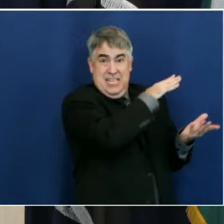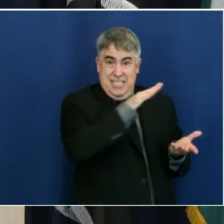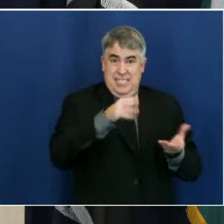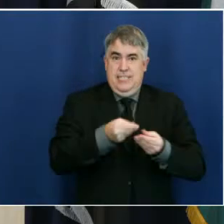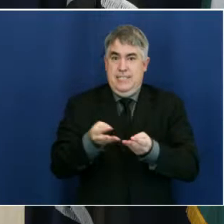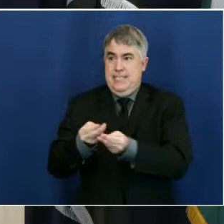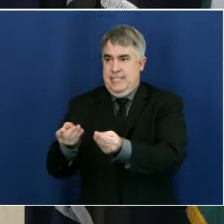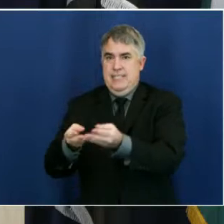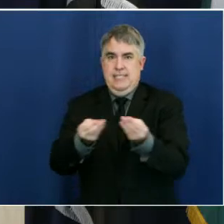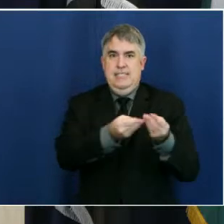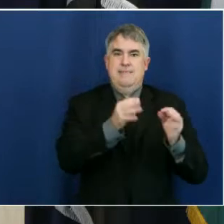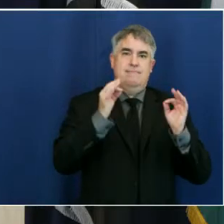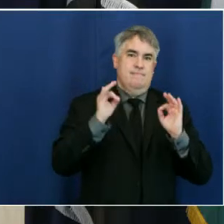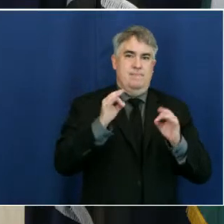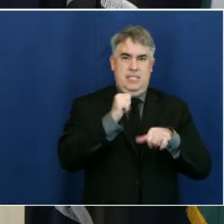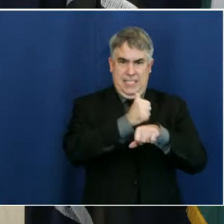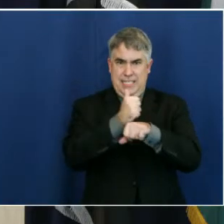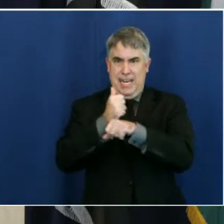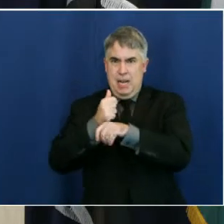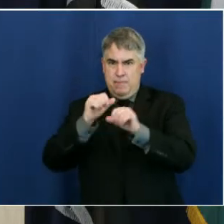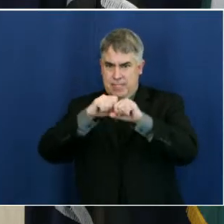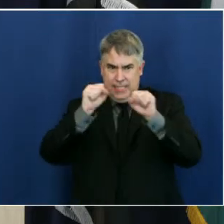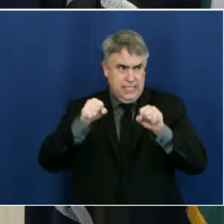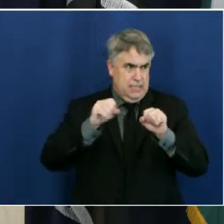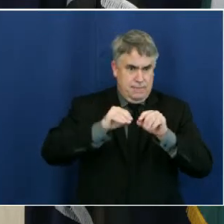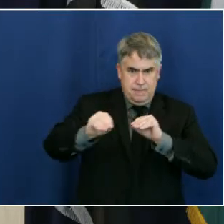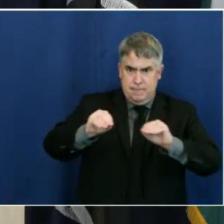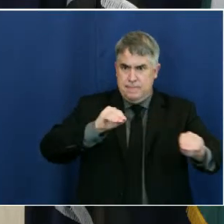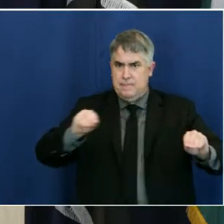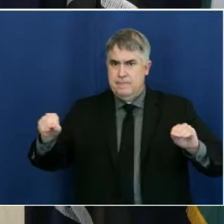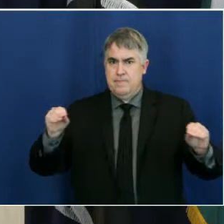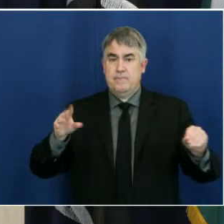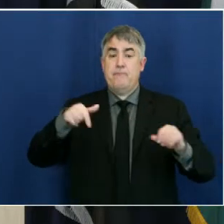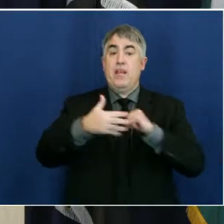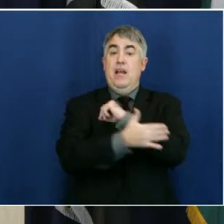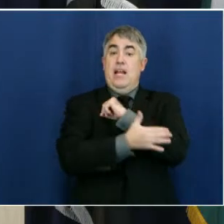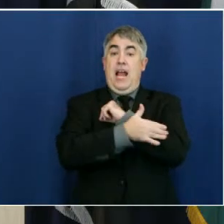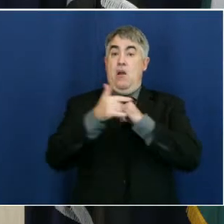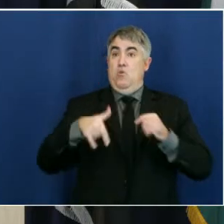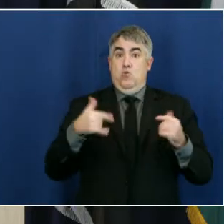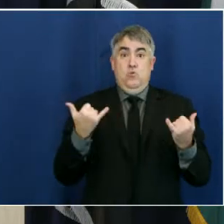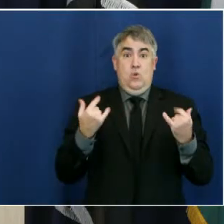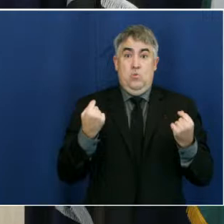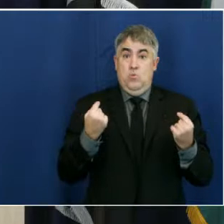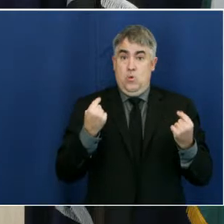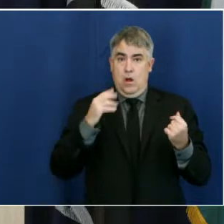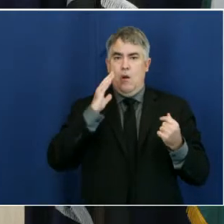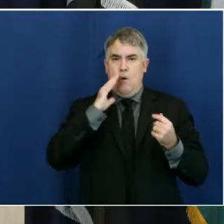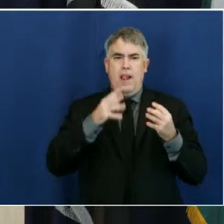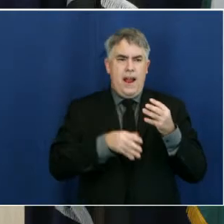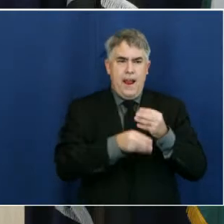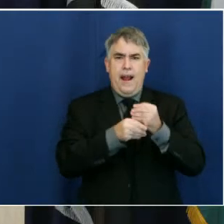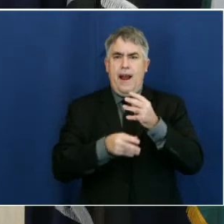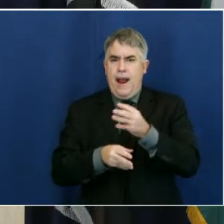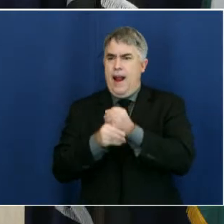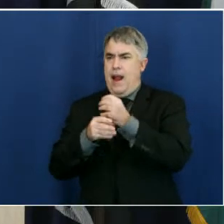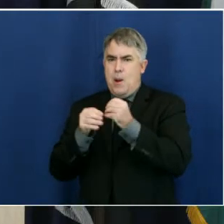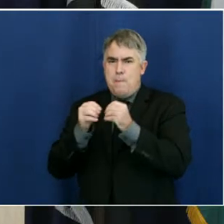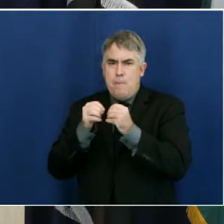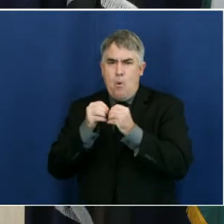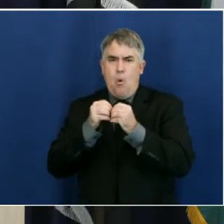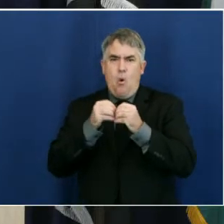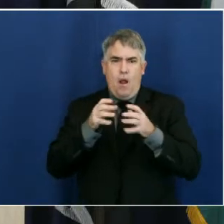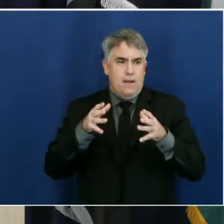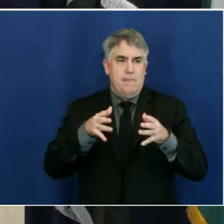infrastructure to be able to administer them. And again, what the county is doing is just additive or on top of what our healthcare partners are doing